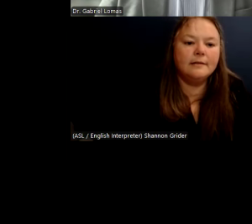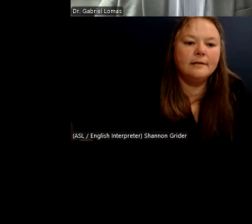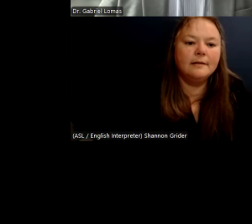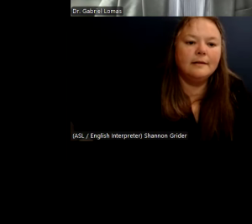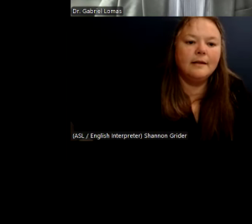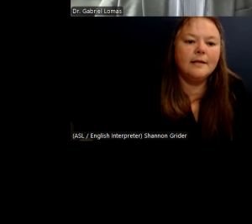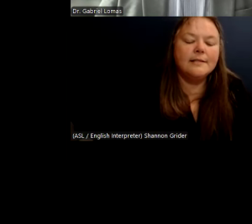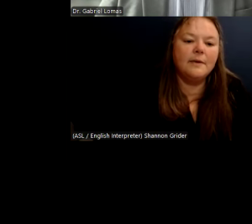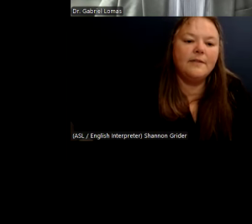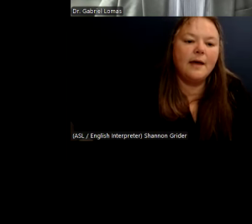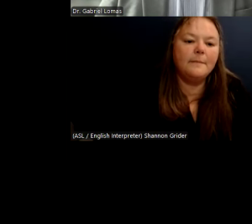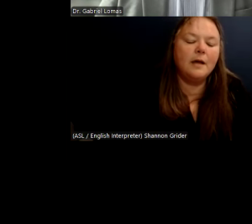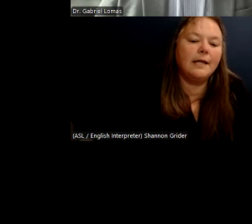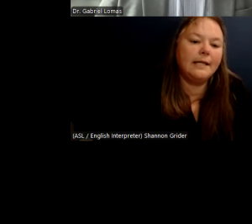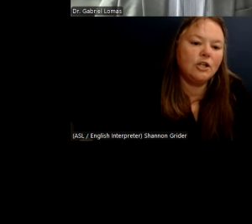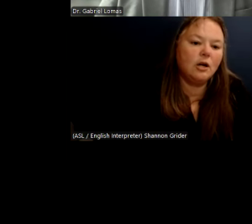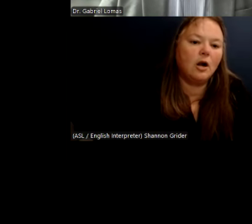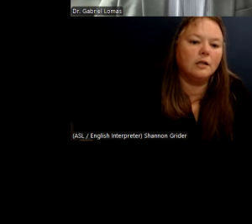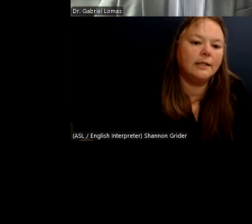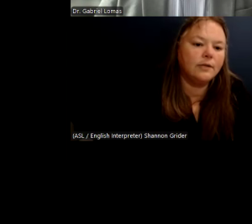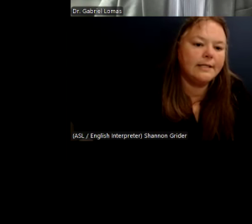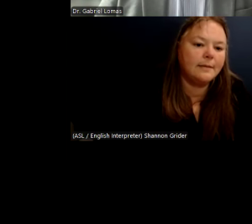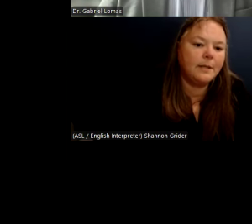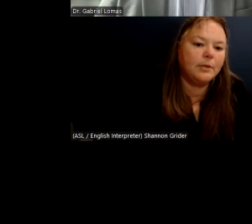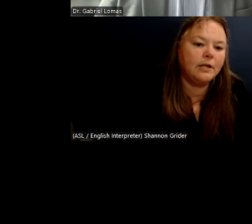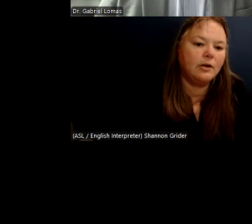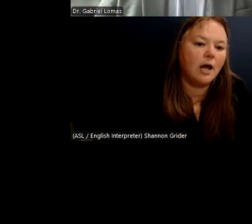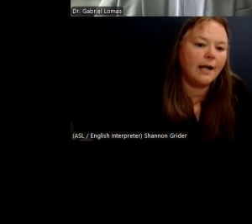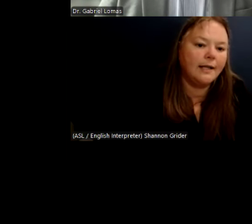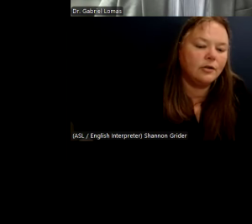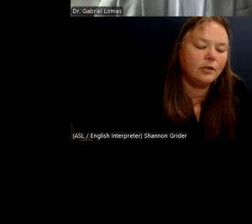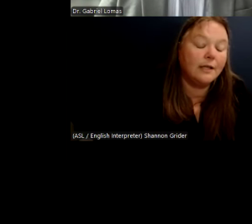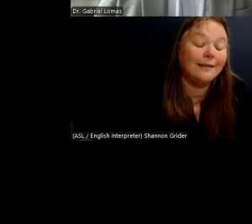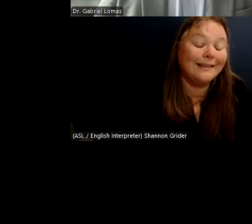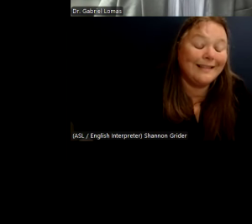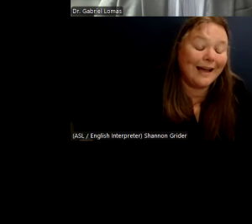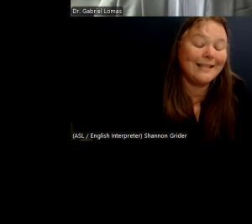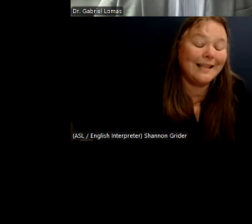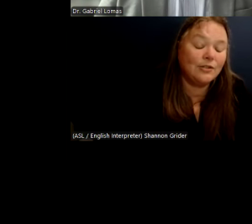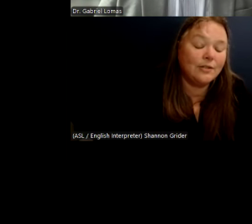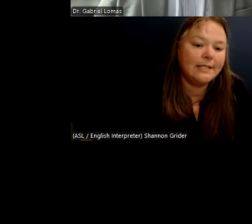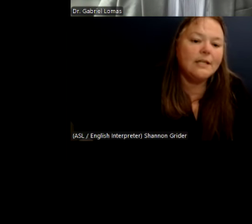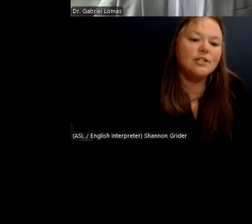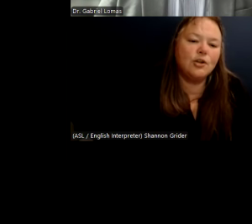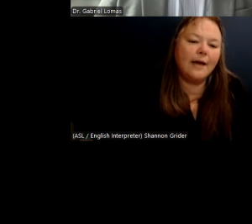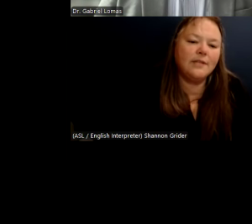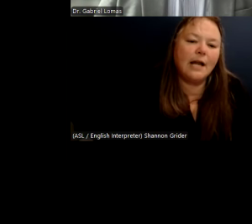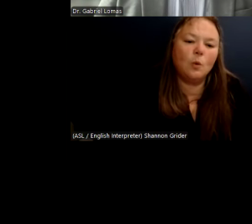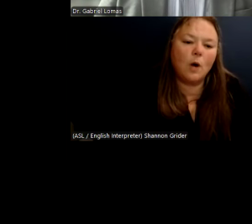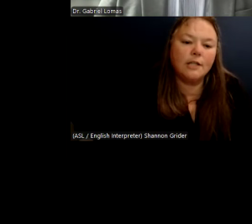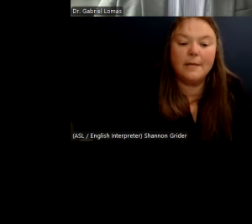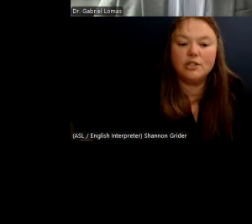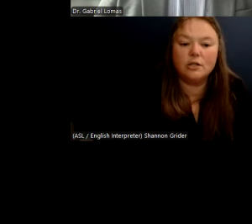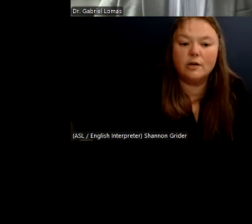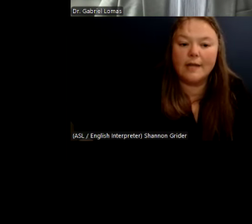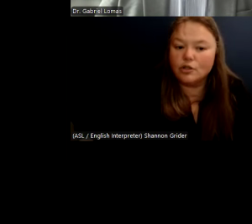And some of them here are literate. Some people here are not literate. So you have to kind of